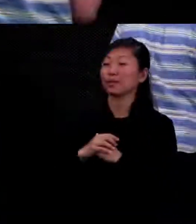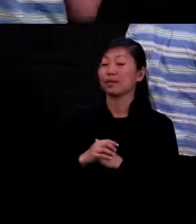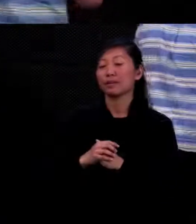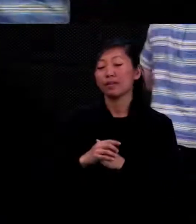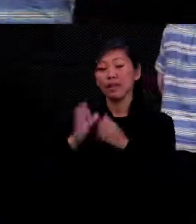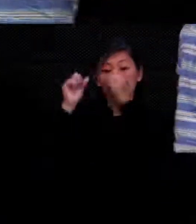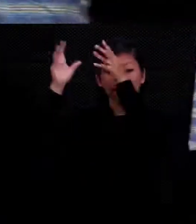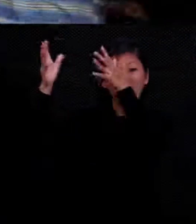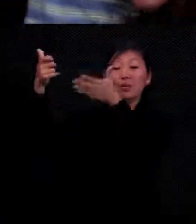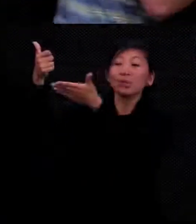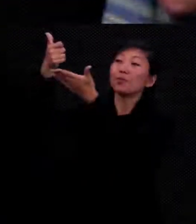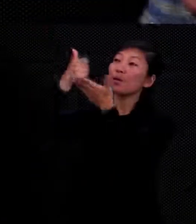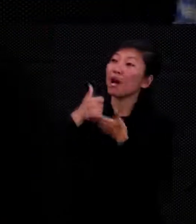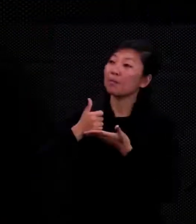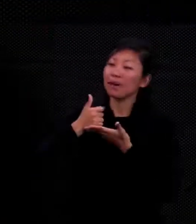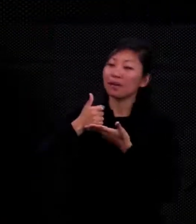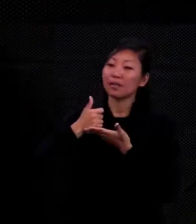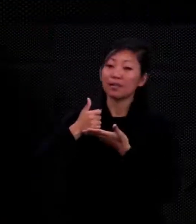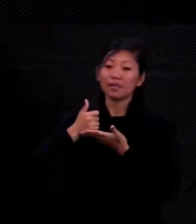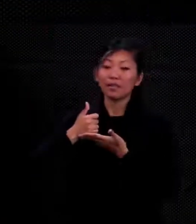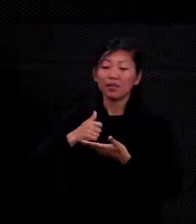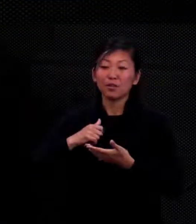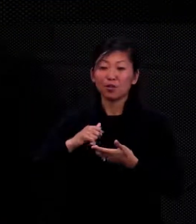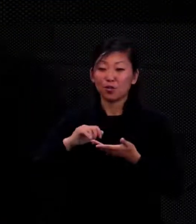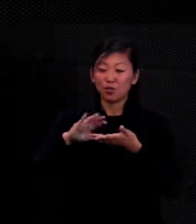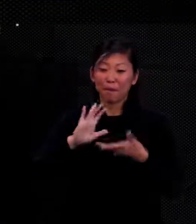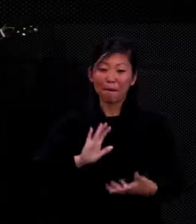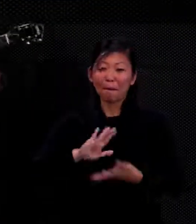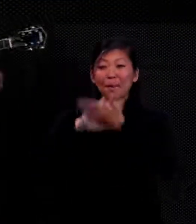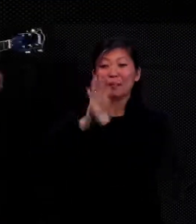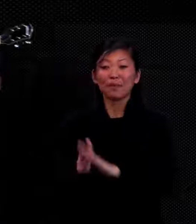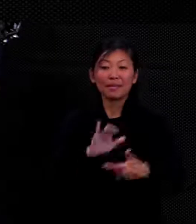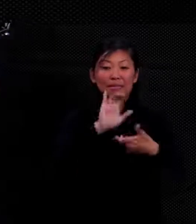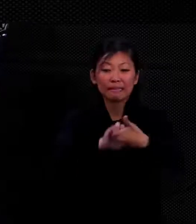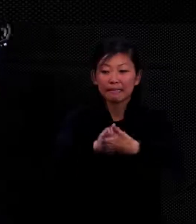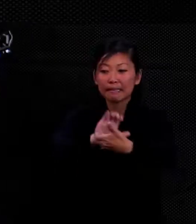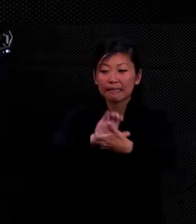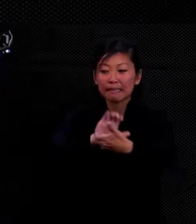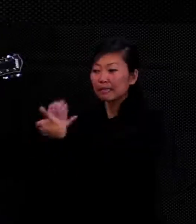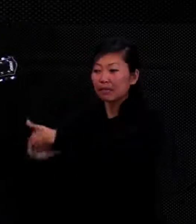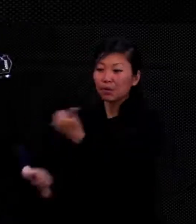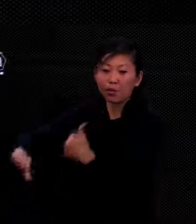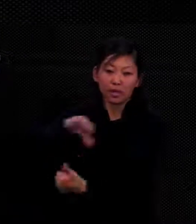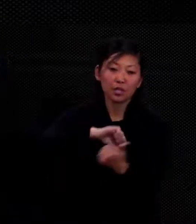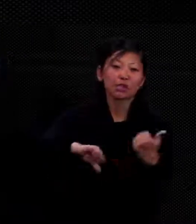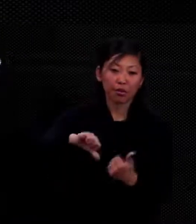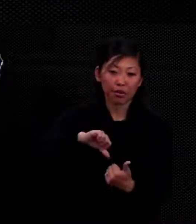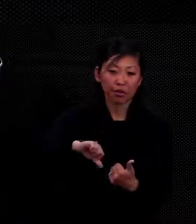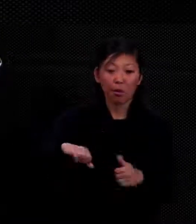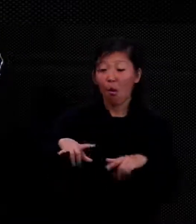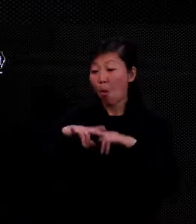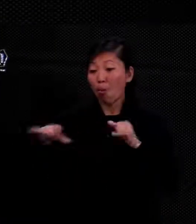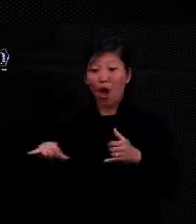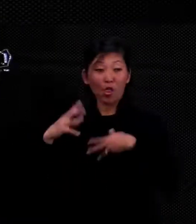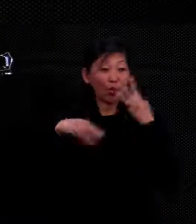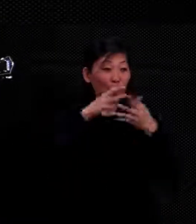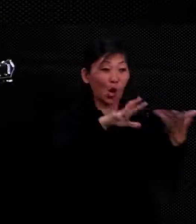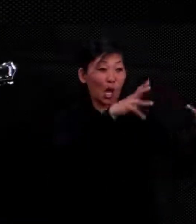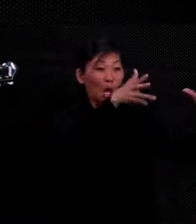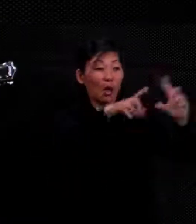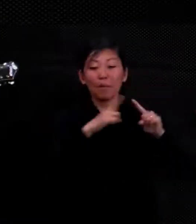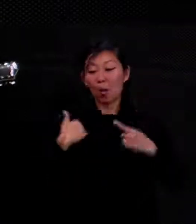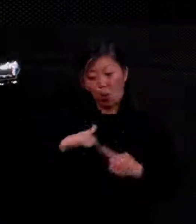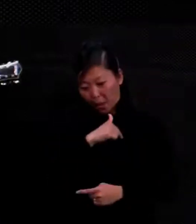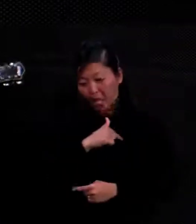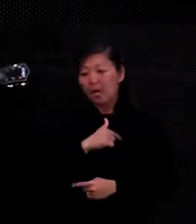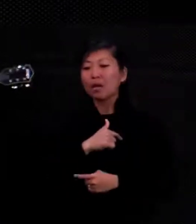Father, would you help us to be reconciled one with another, that we might live at peace. While the world rages, we have nothing but love and